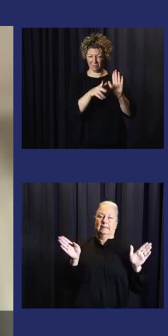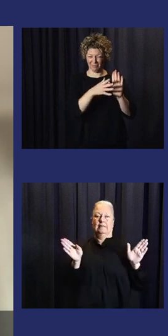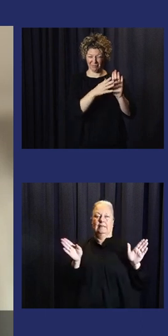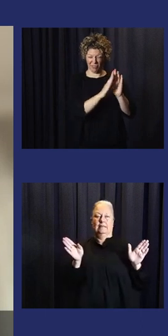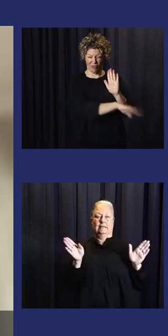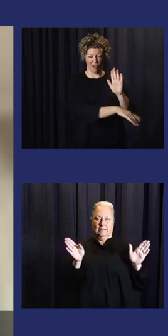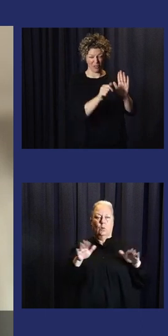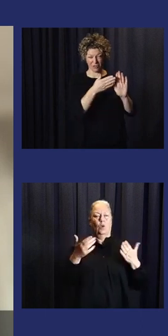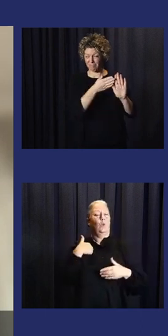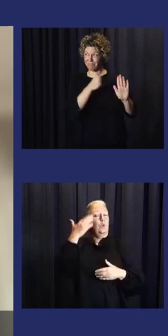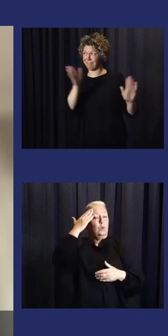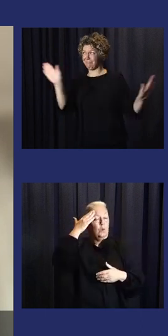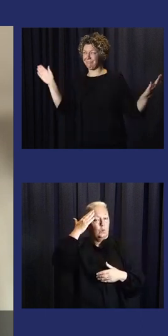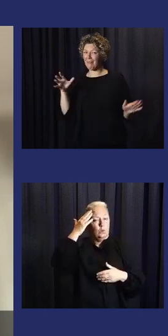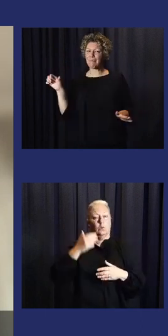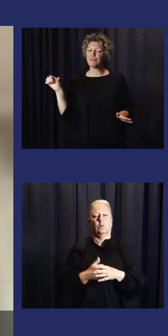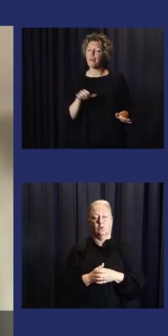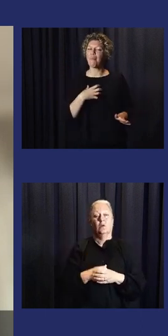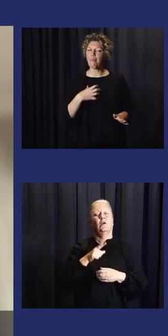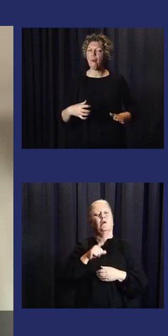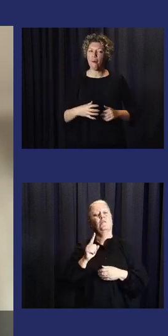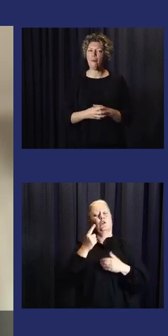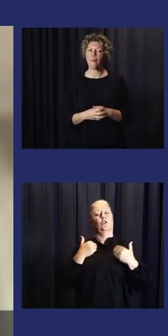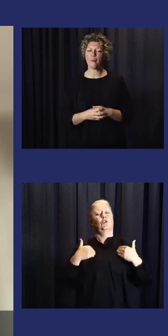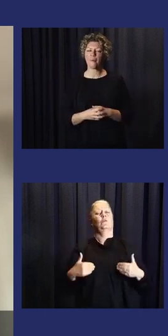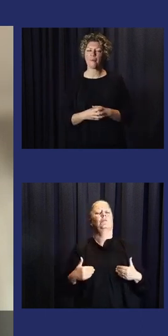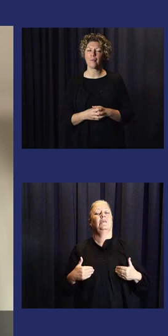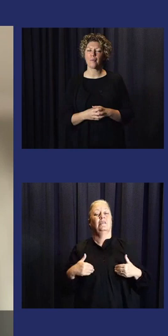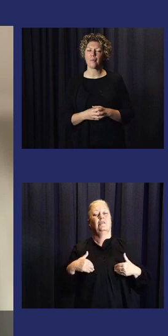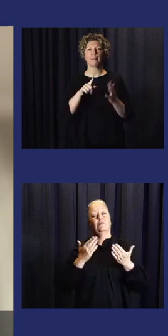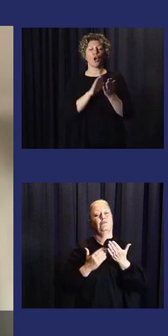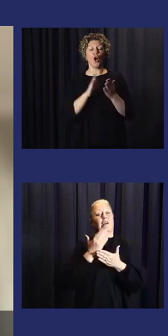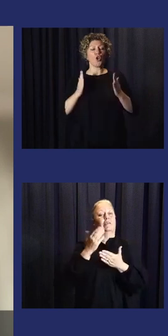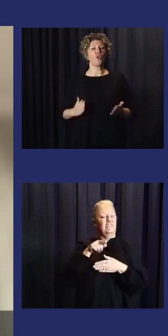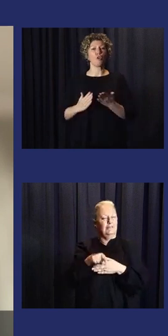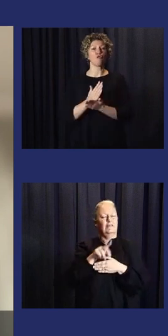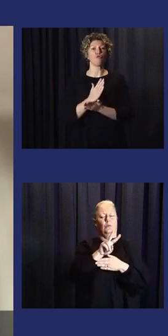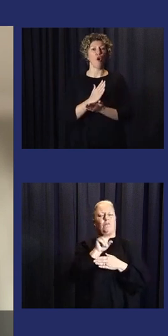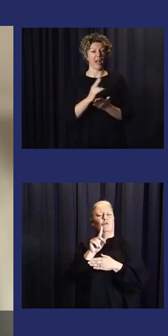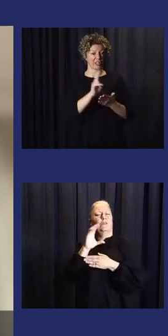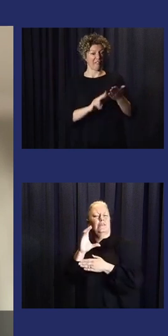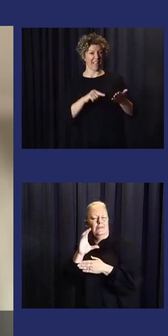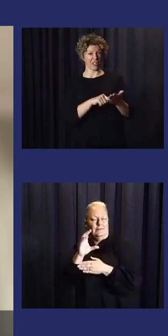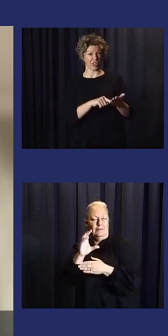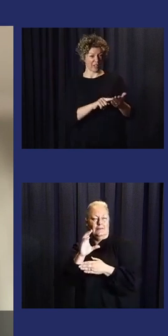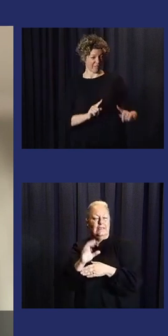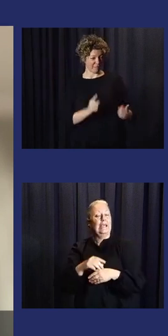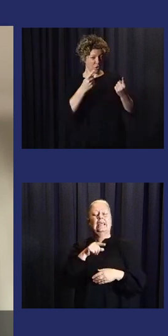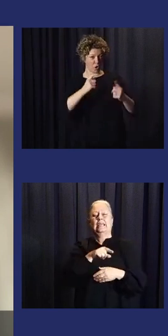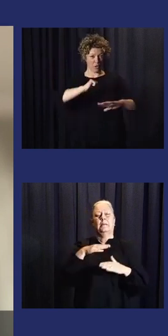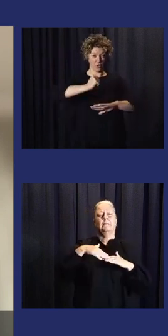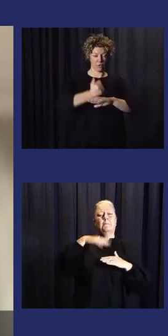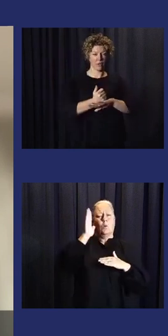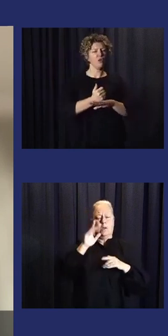The convention, being the first human rights convention for the 21st century, takes a much